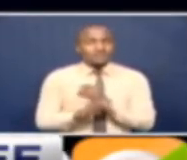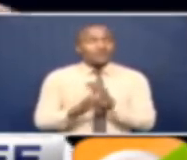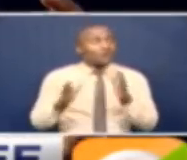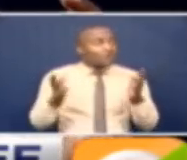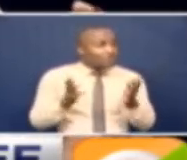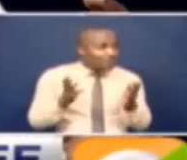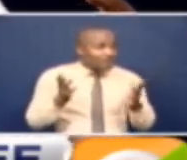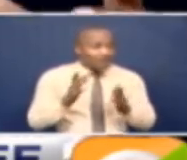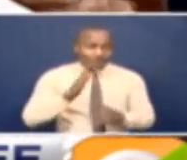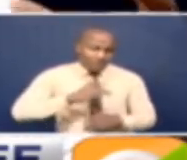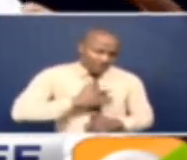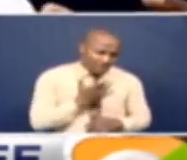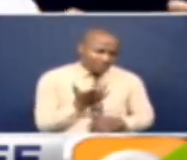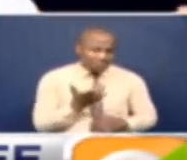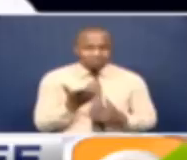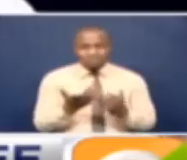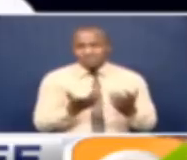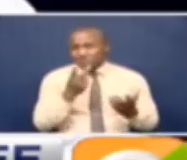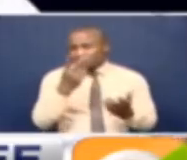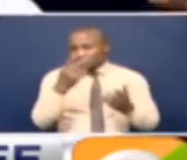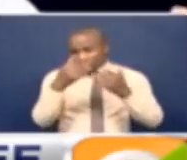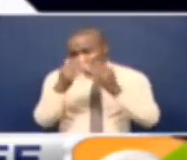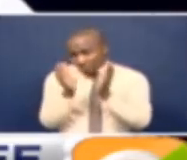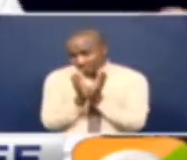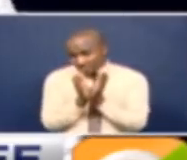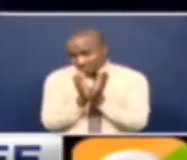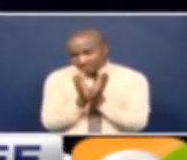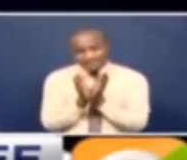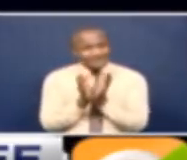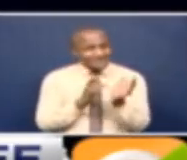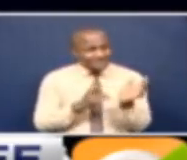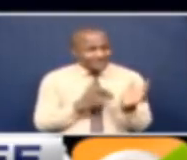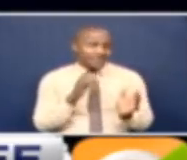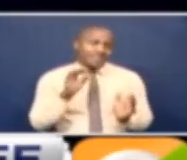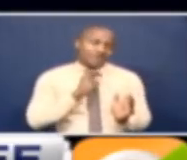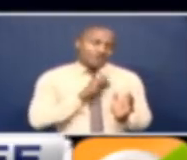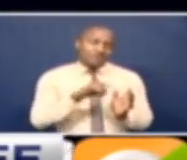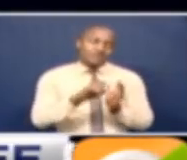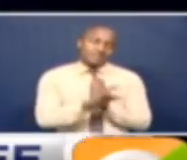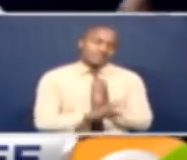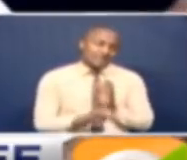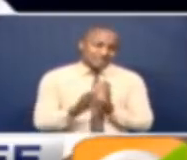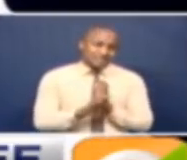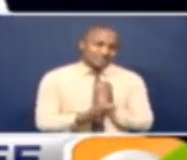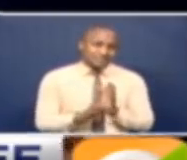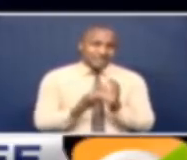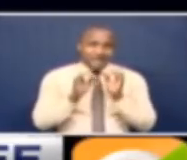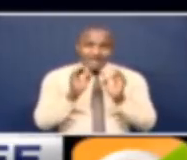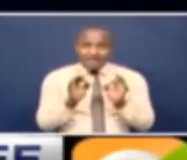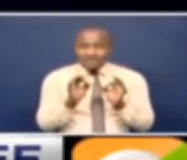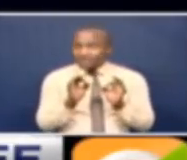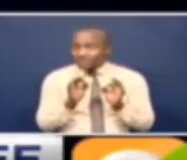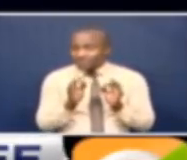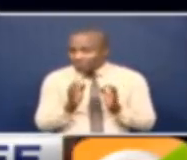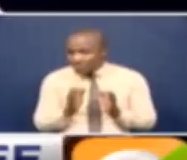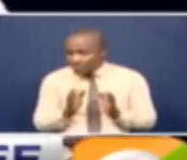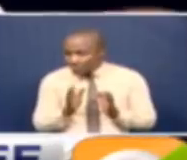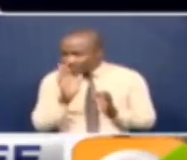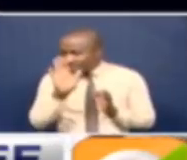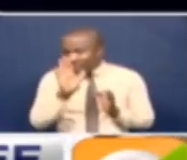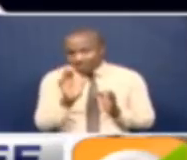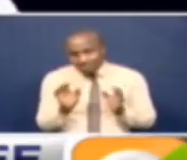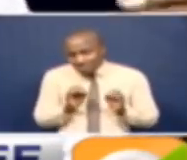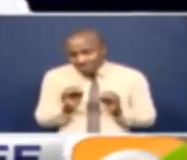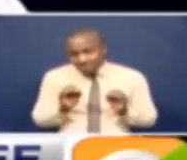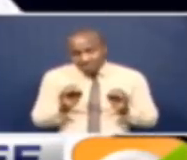you feel like two communities feel like they own this country. And if it's not their way, it's the highway. What we are saying